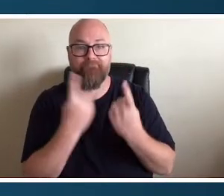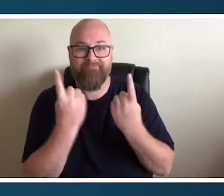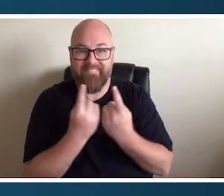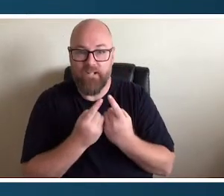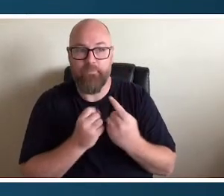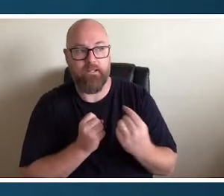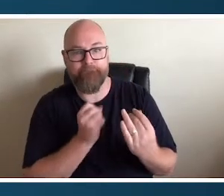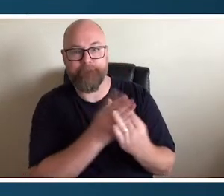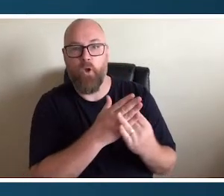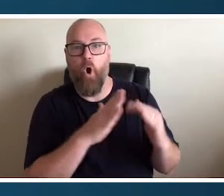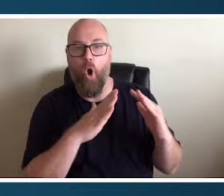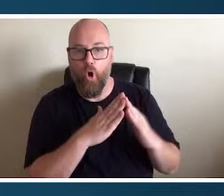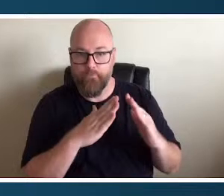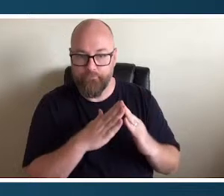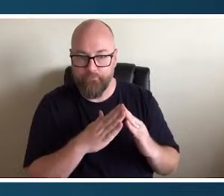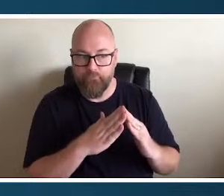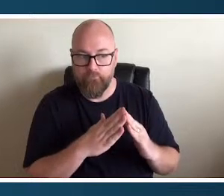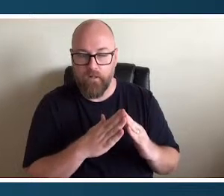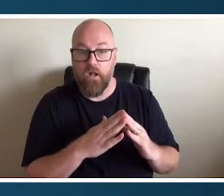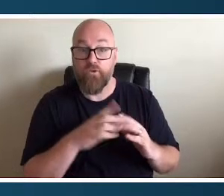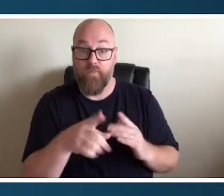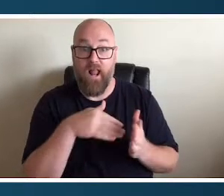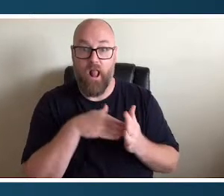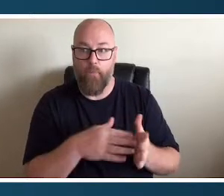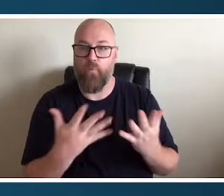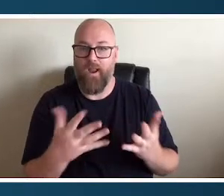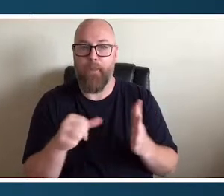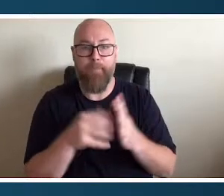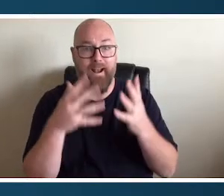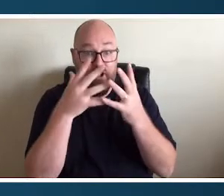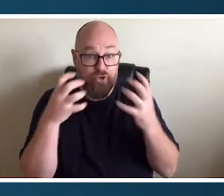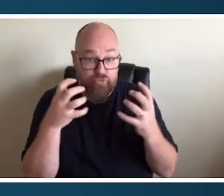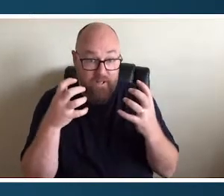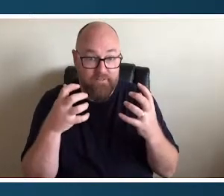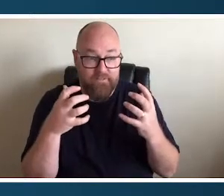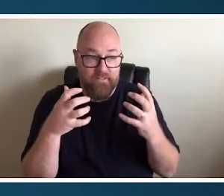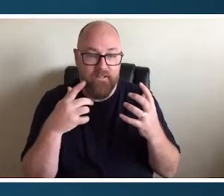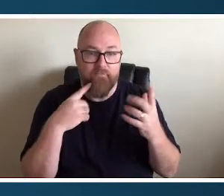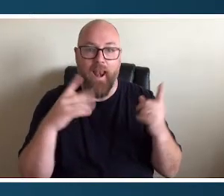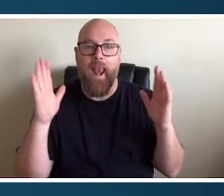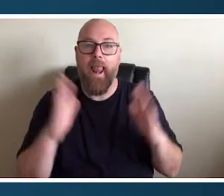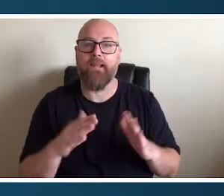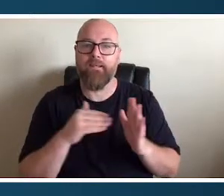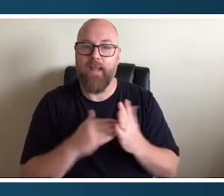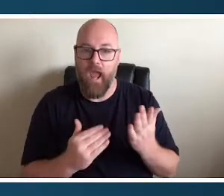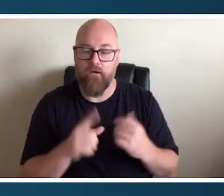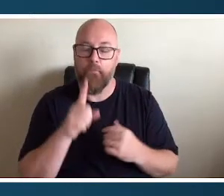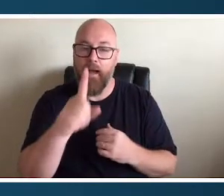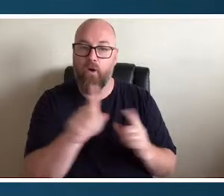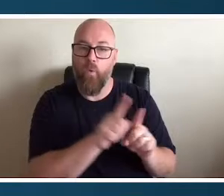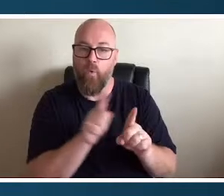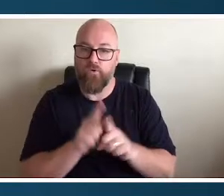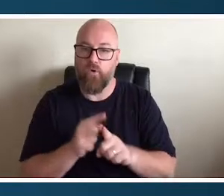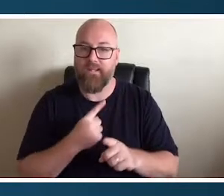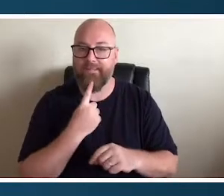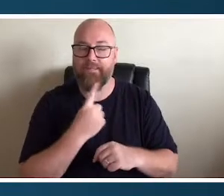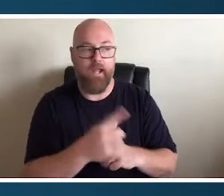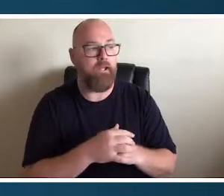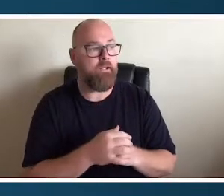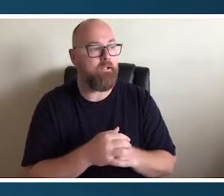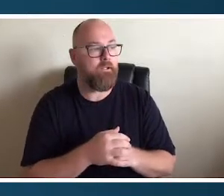conflicts, especially where money stress was a source of conflict before. But there is more than that. They also said